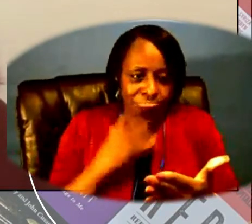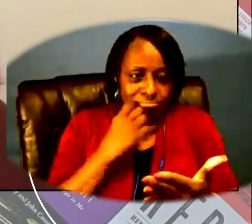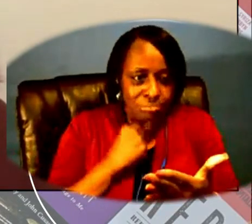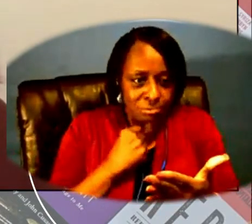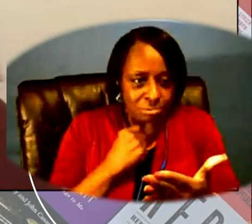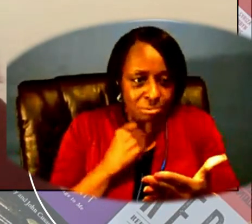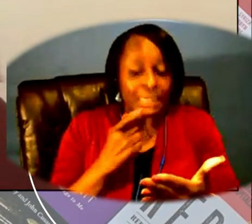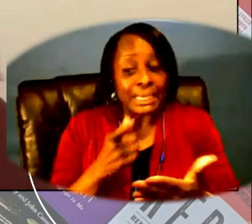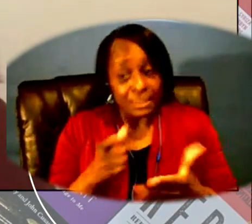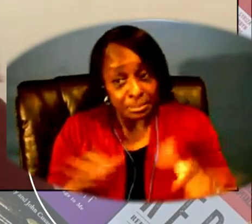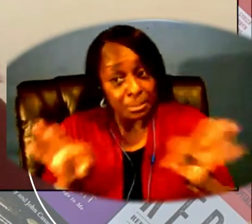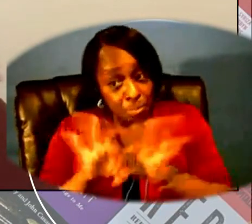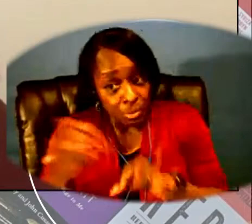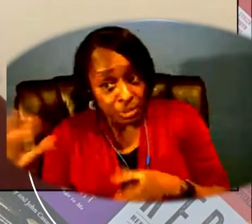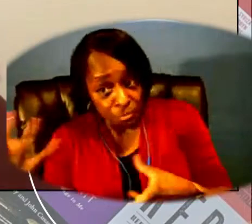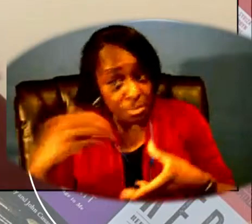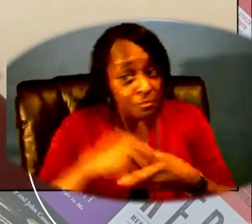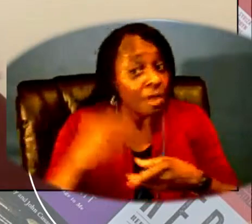you chose to.